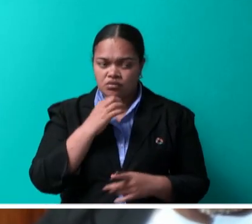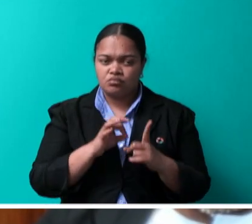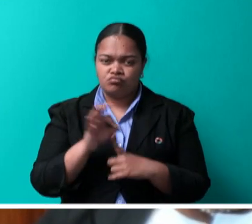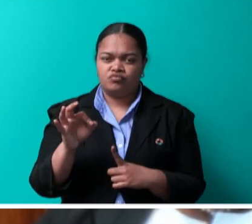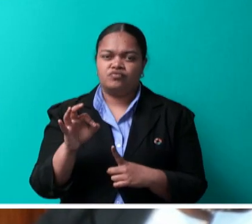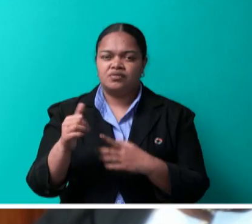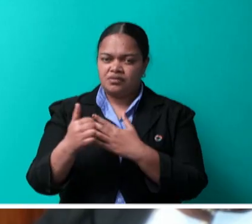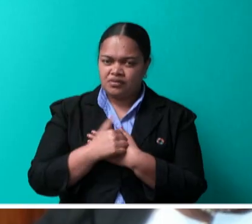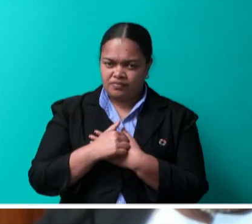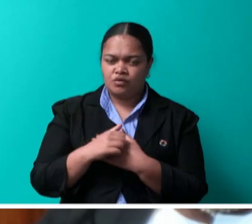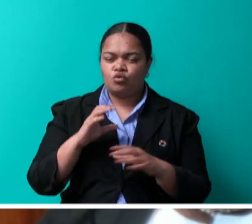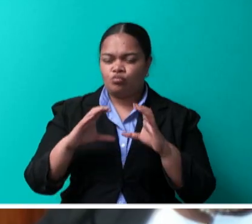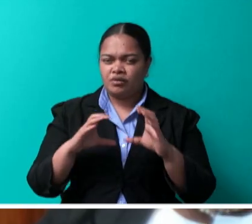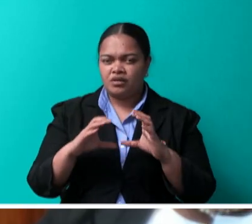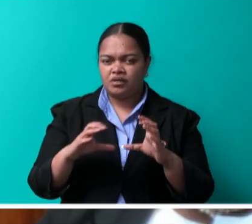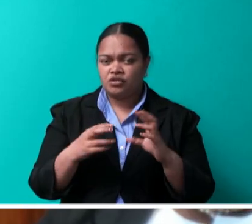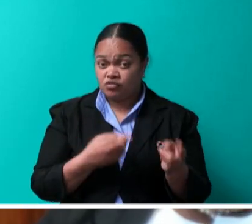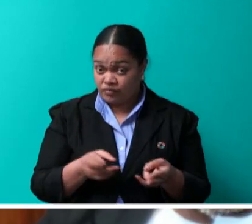safety, communication,